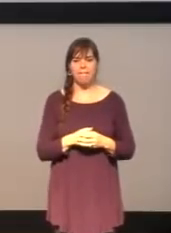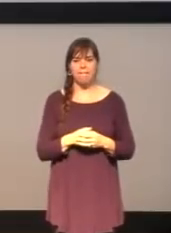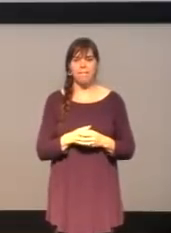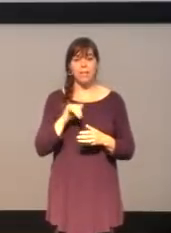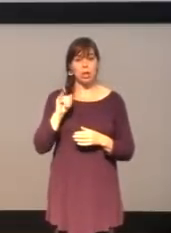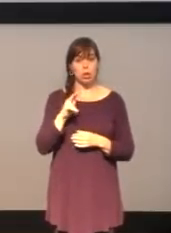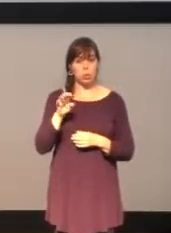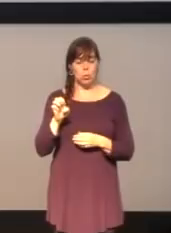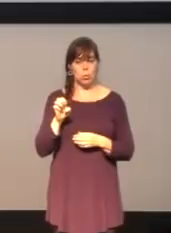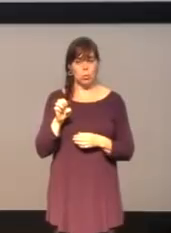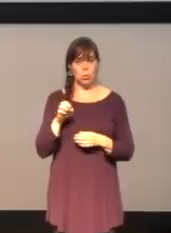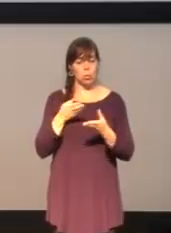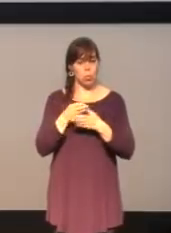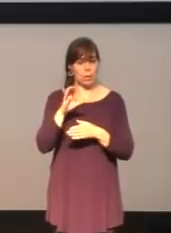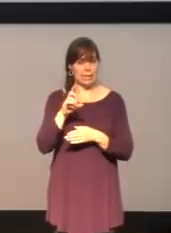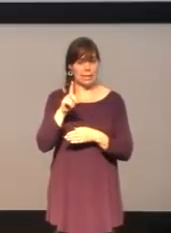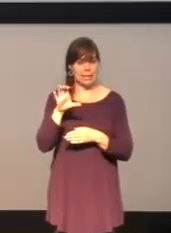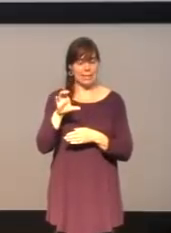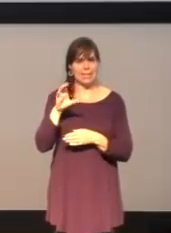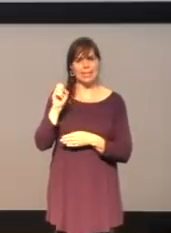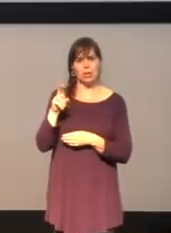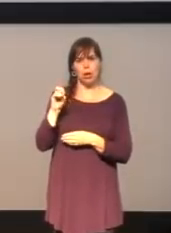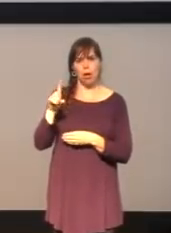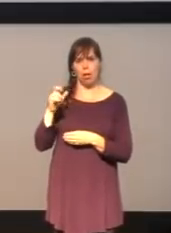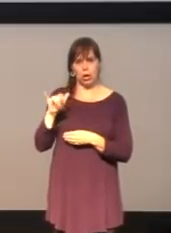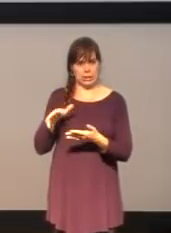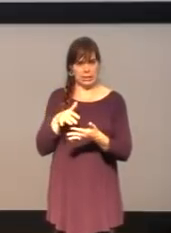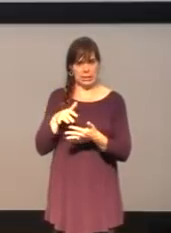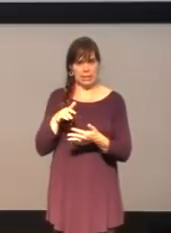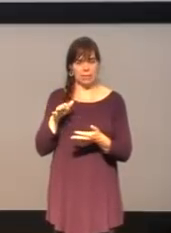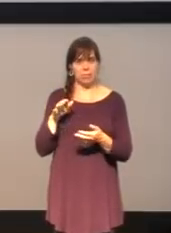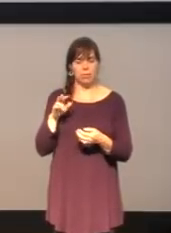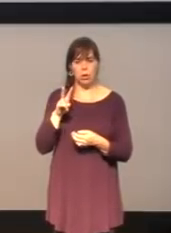in June, through the CDC serology study,